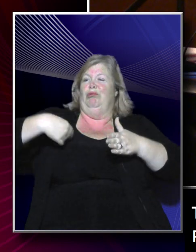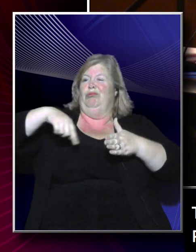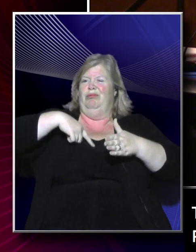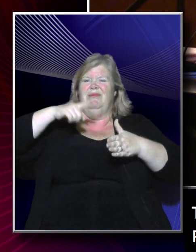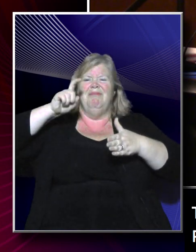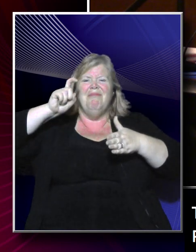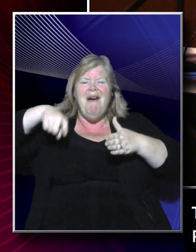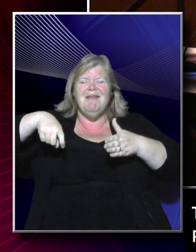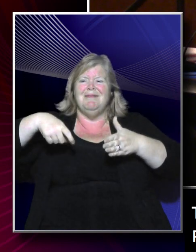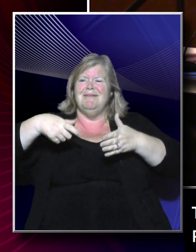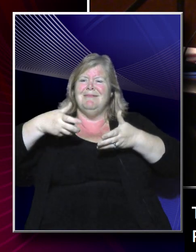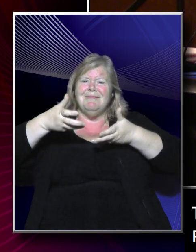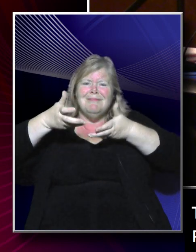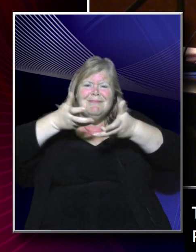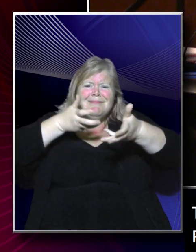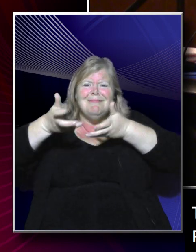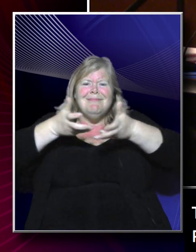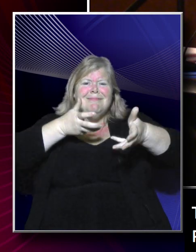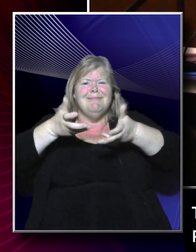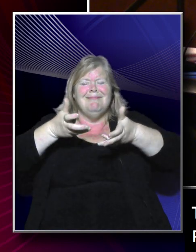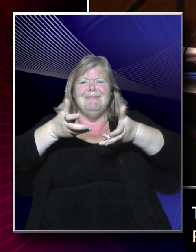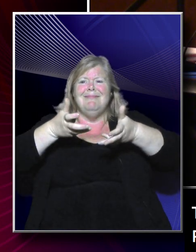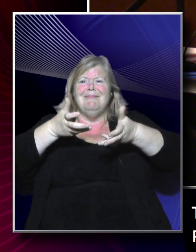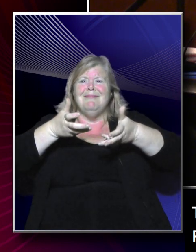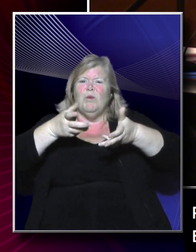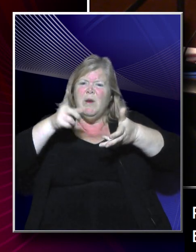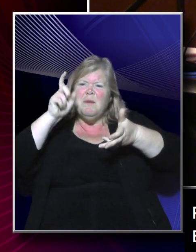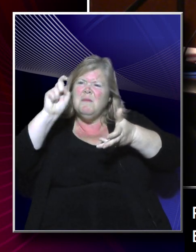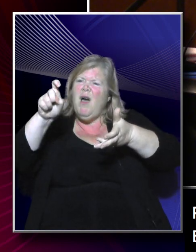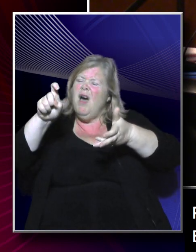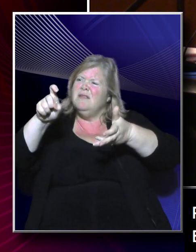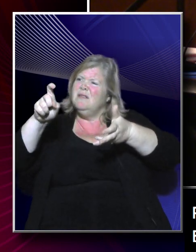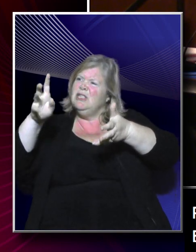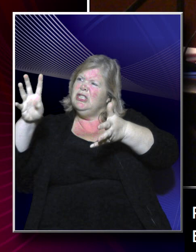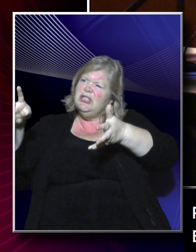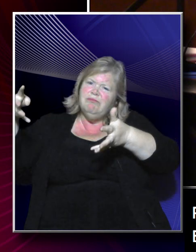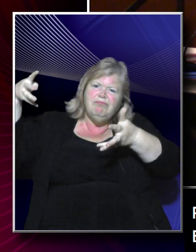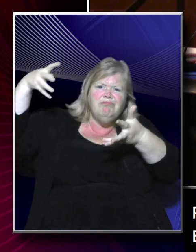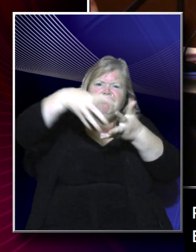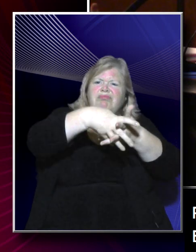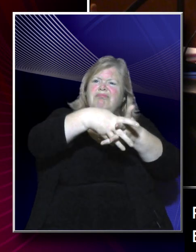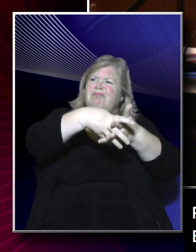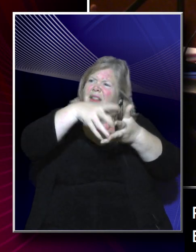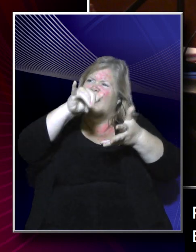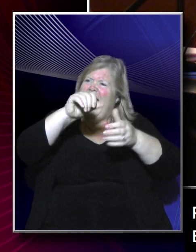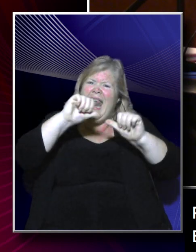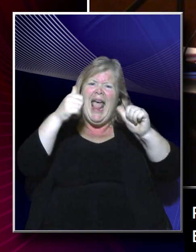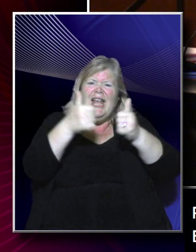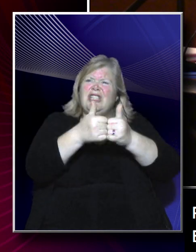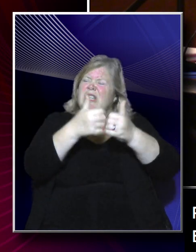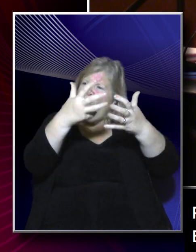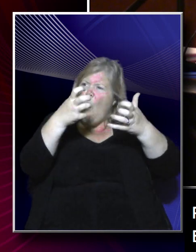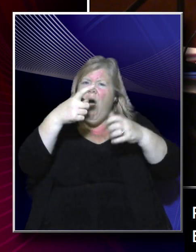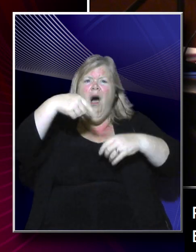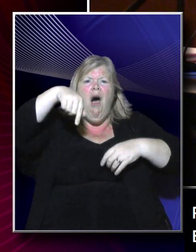communicate and embed in the culture of the agency our vision and mission